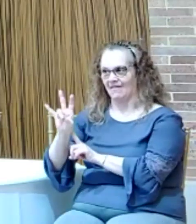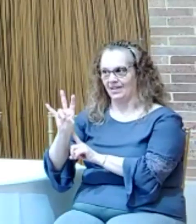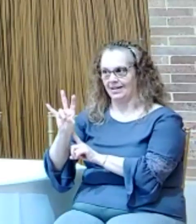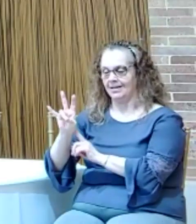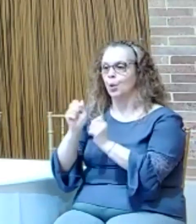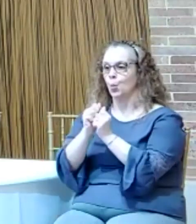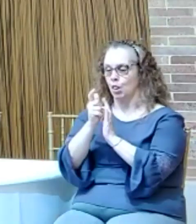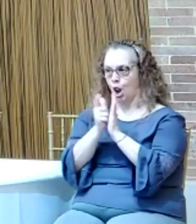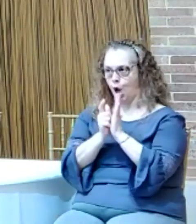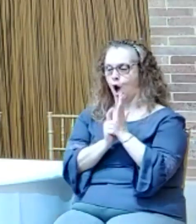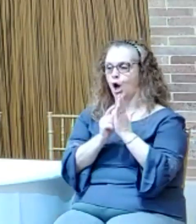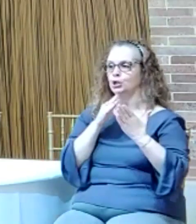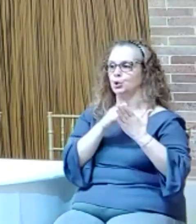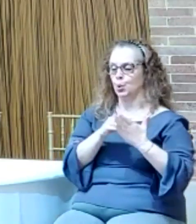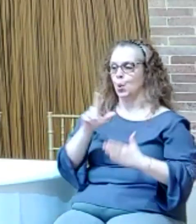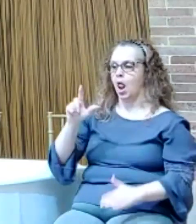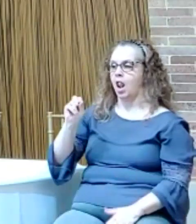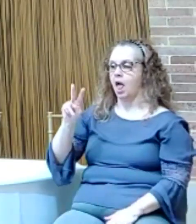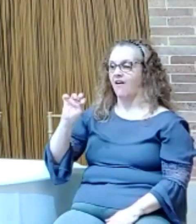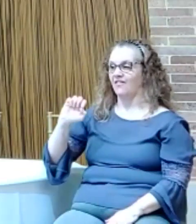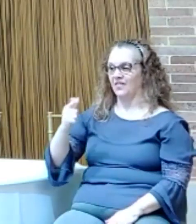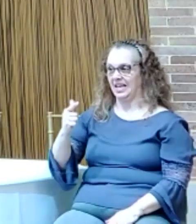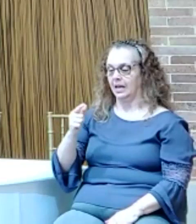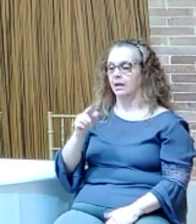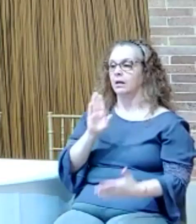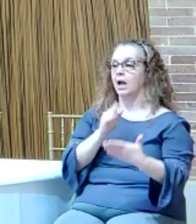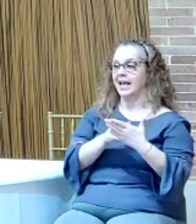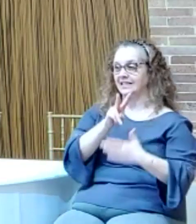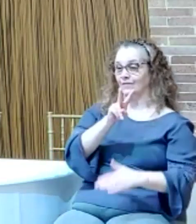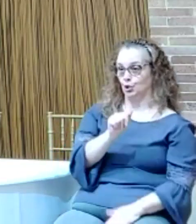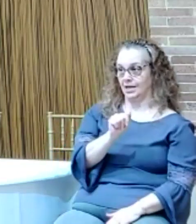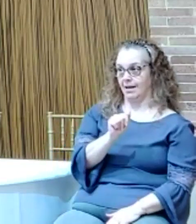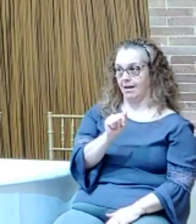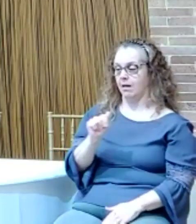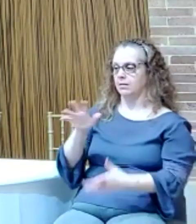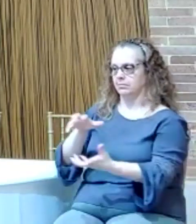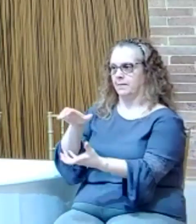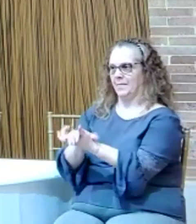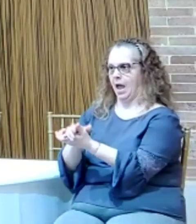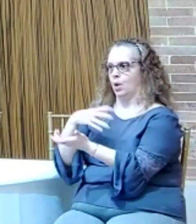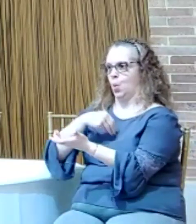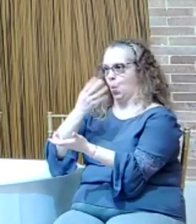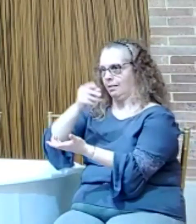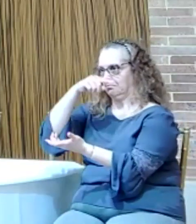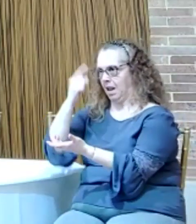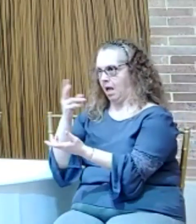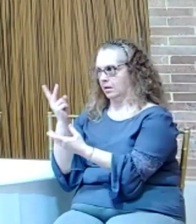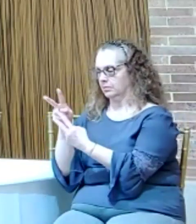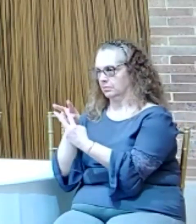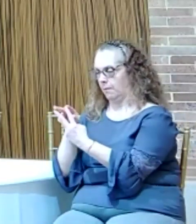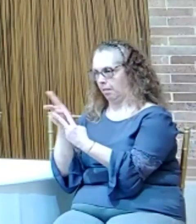Virginia that that was overturned we did the same thing in housing we codified in our housing